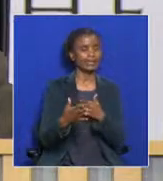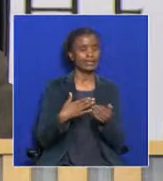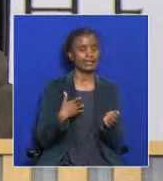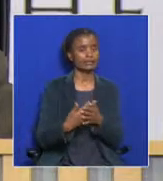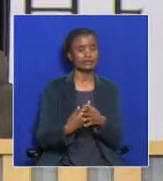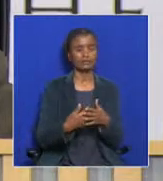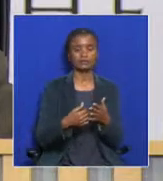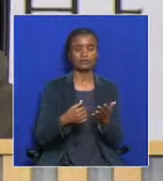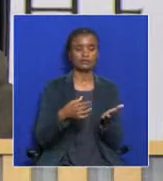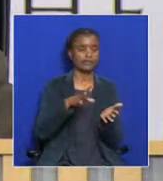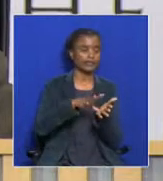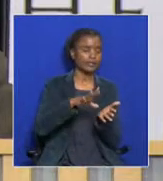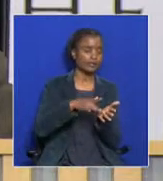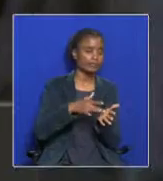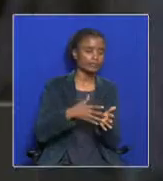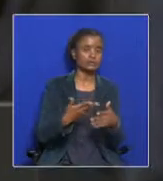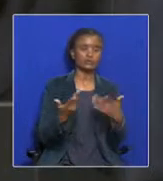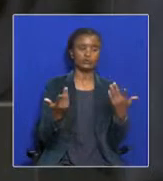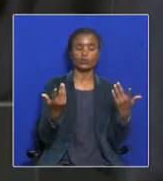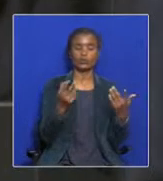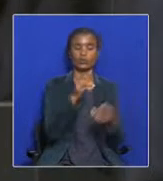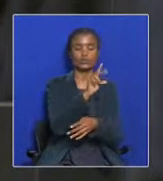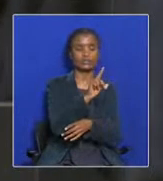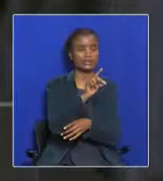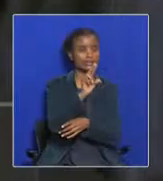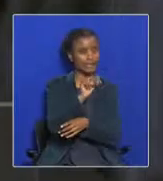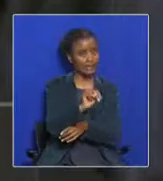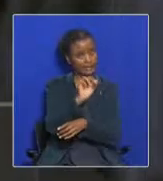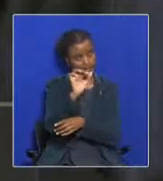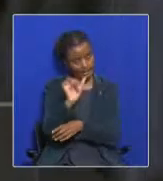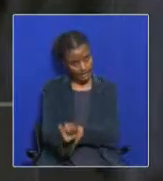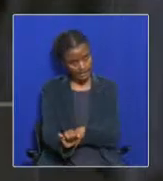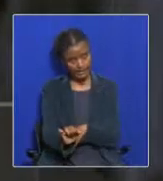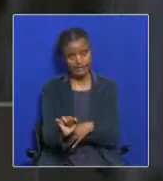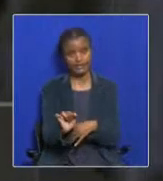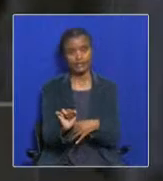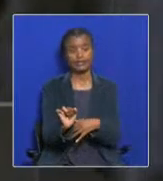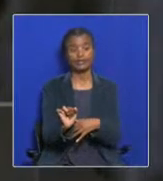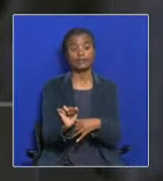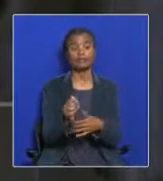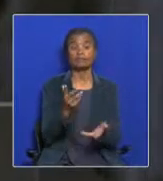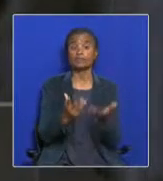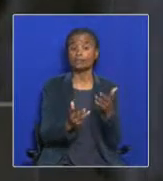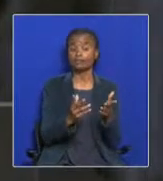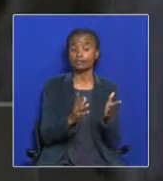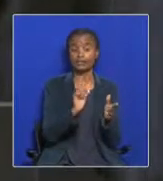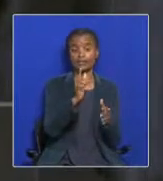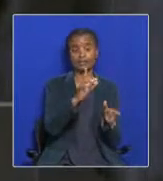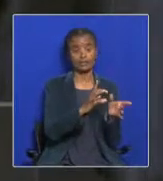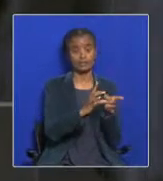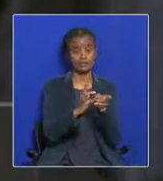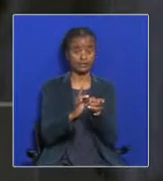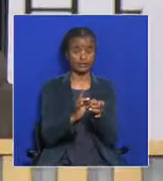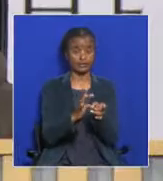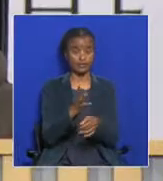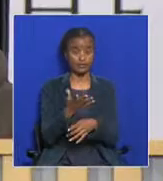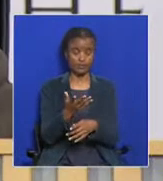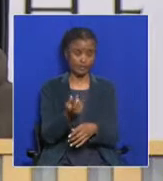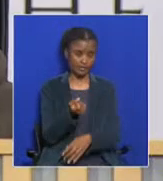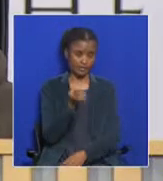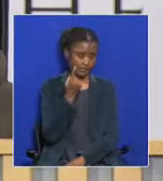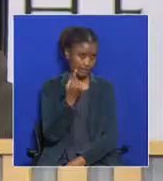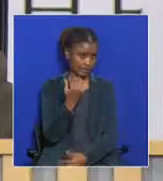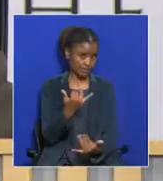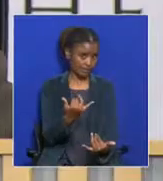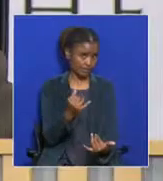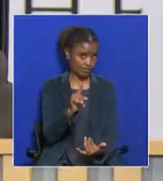may ultimately or possibly be linked eventually. You understand what I'm raising with you? Yes. Yes,